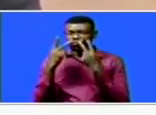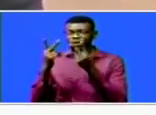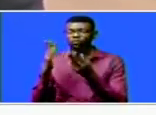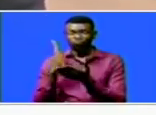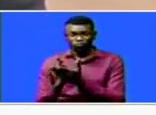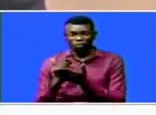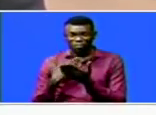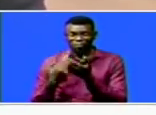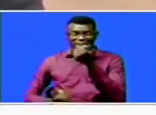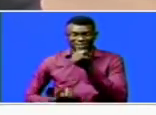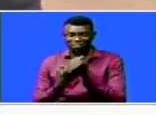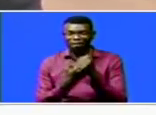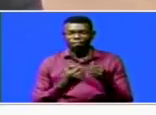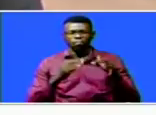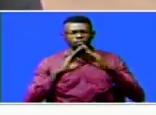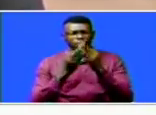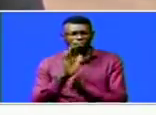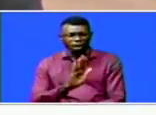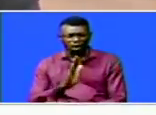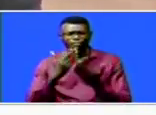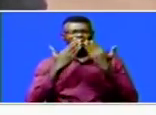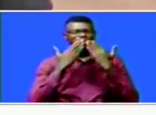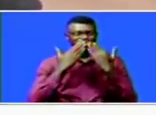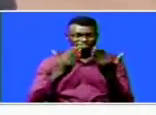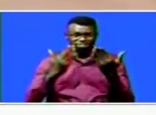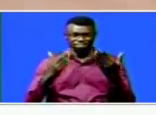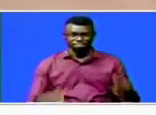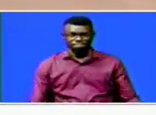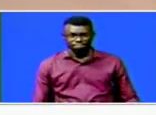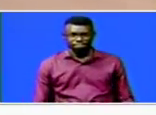your family, we are truly indebted. Thank you. Mama, my